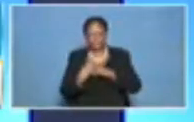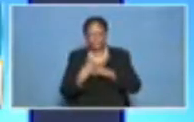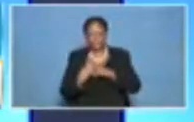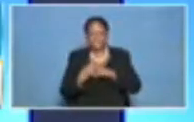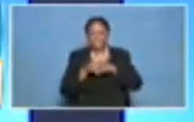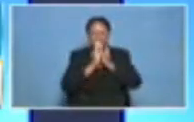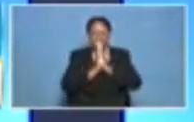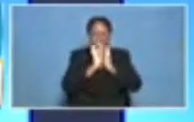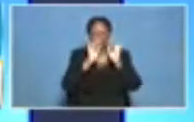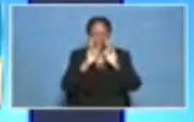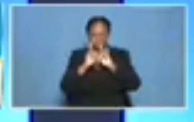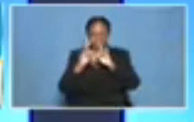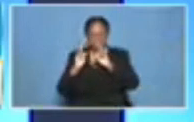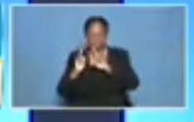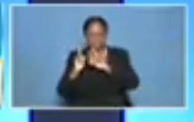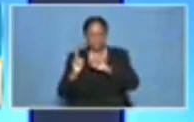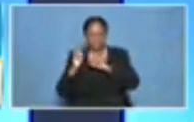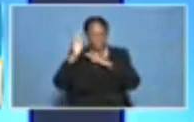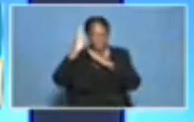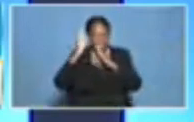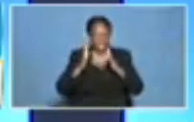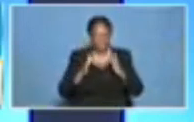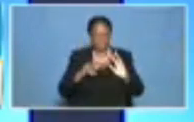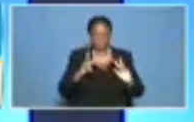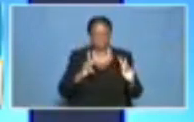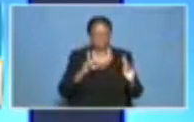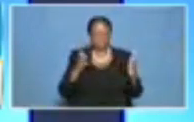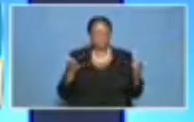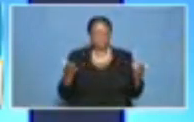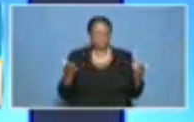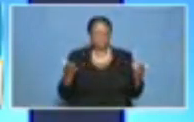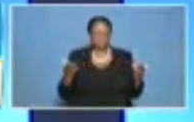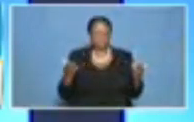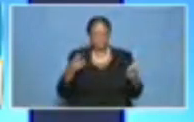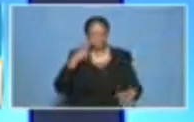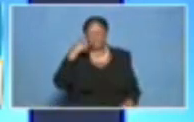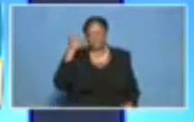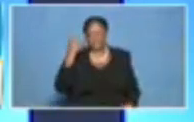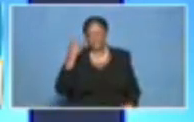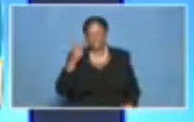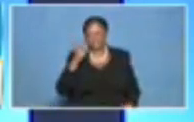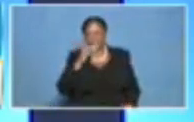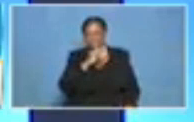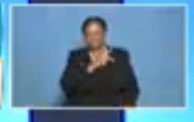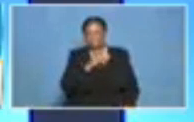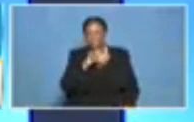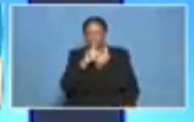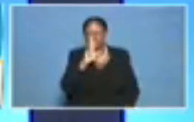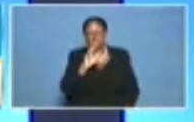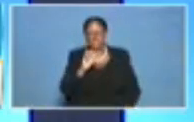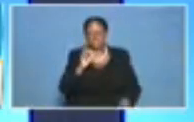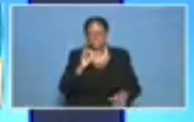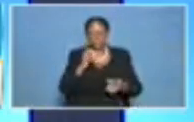seeking answers on their status as Bahamian citizens. And this, of course, following the London-based Privy Council's recent ruling